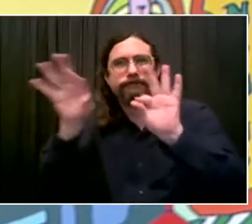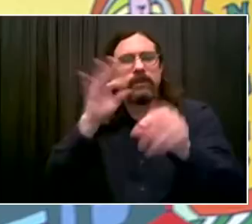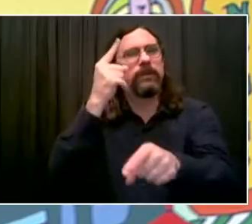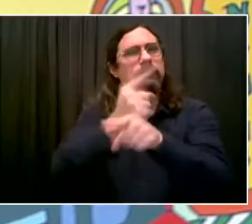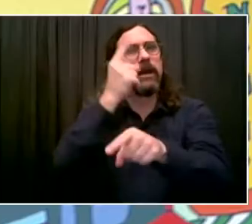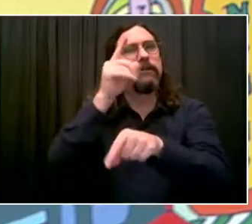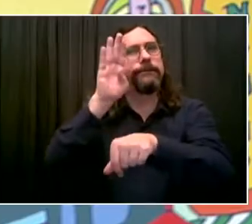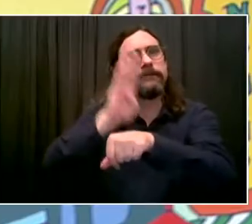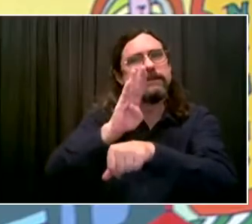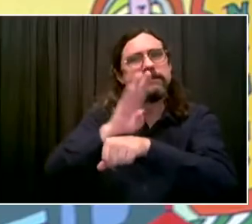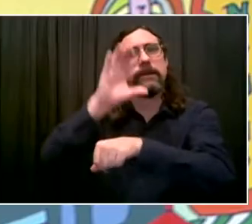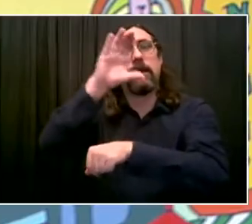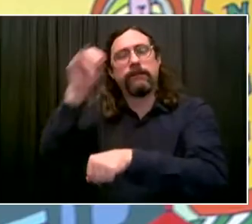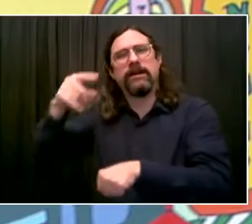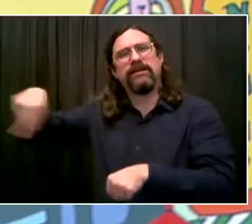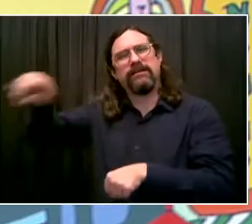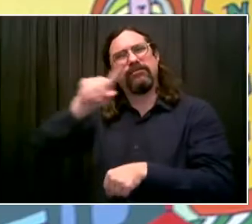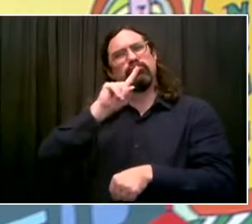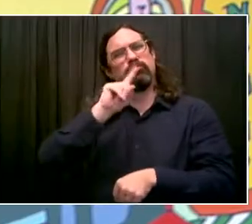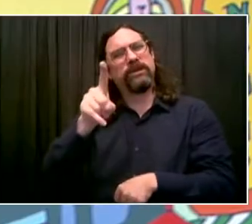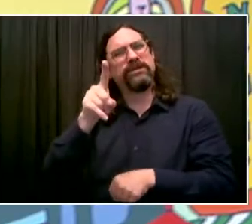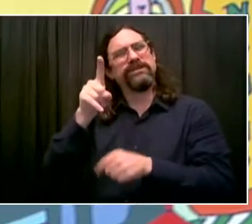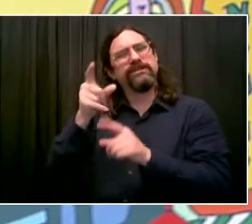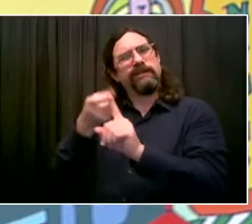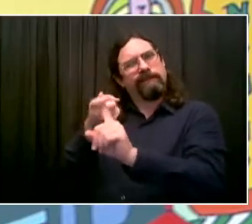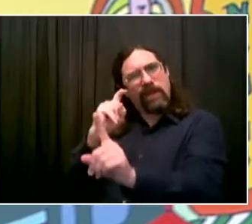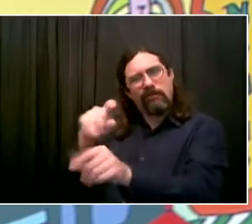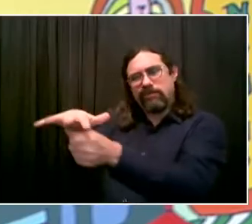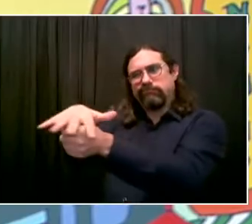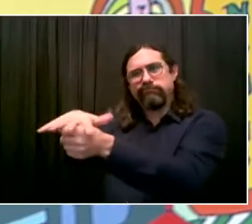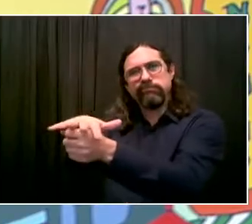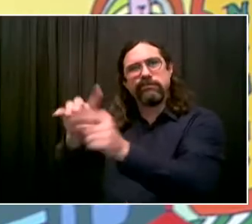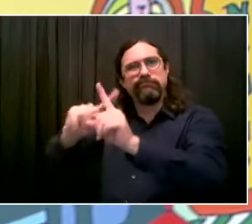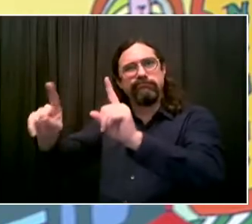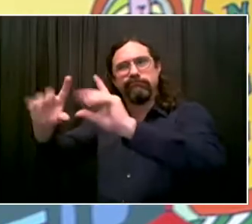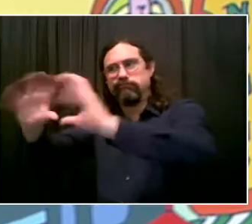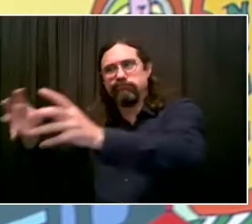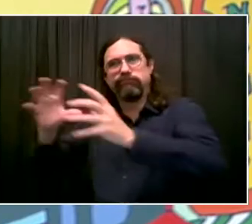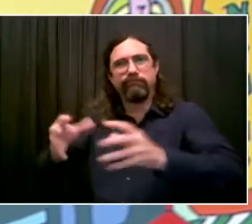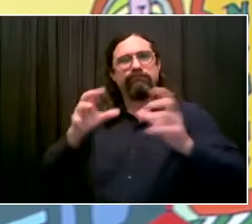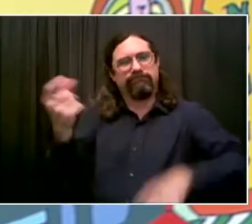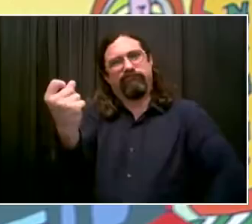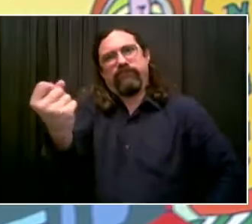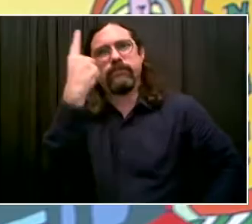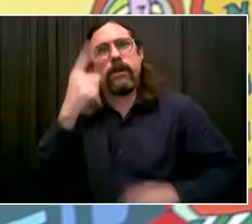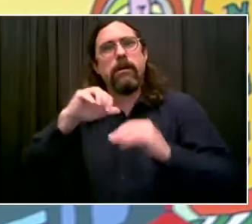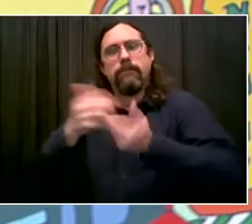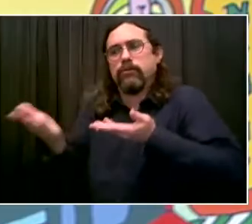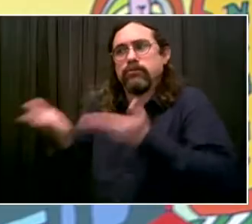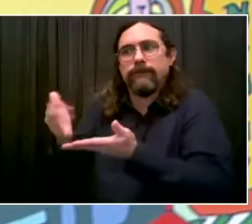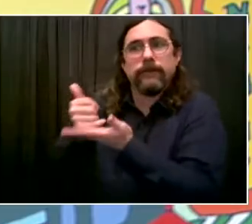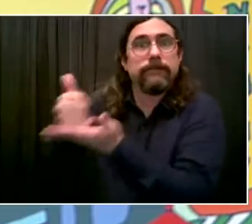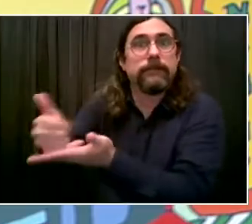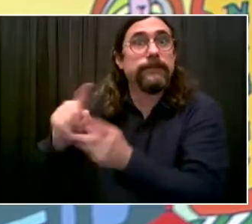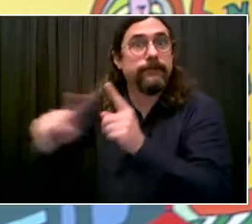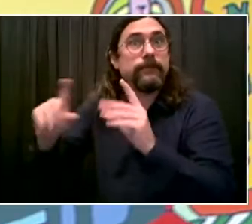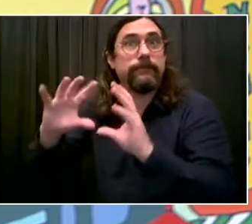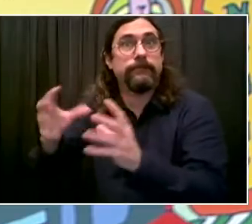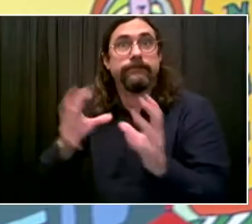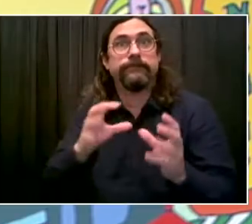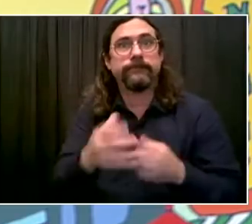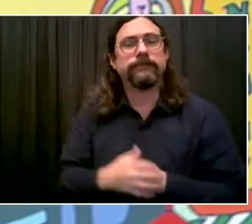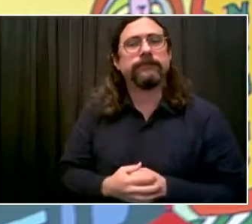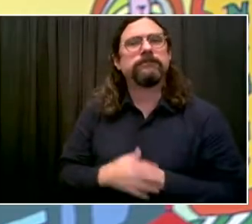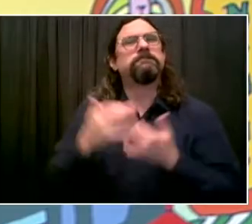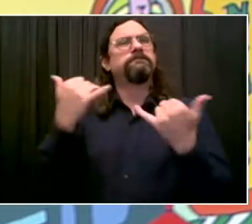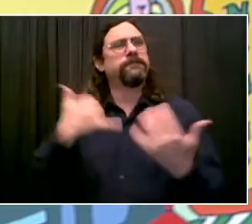office, the Mayor's Office of Contracting Services. He is my favorite kind of public servant, someone